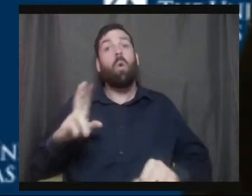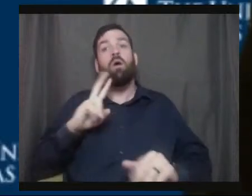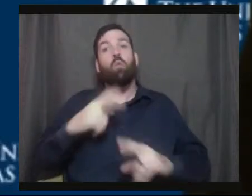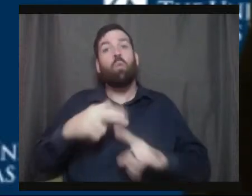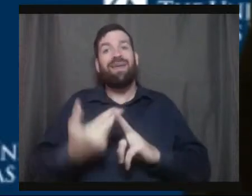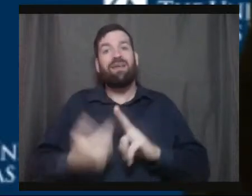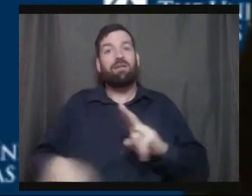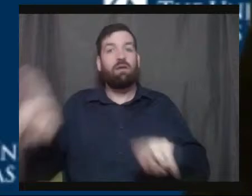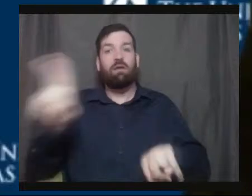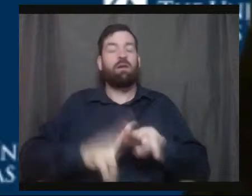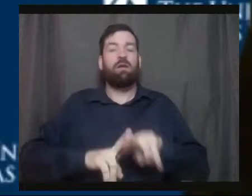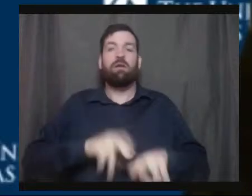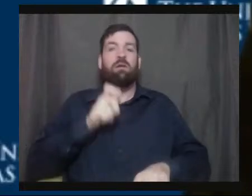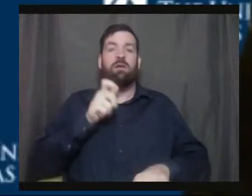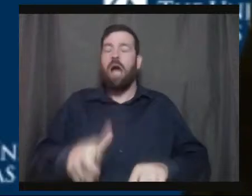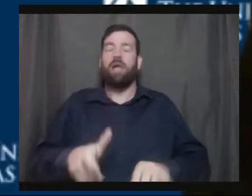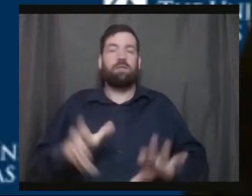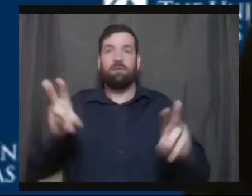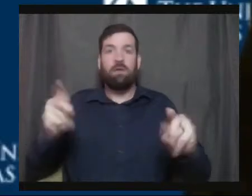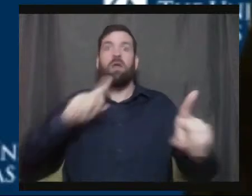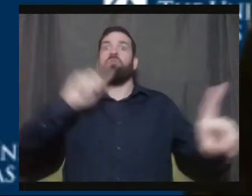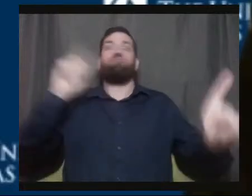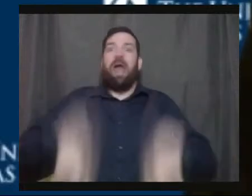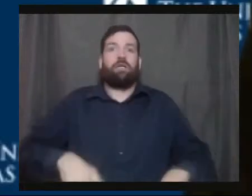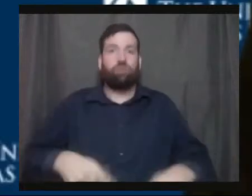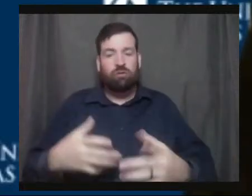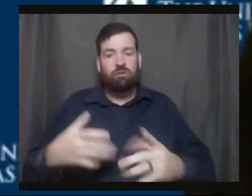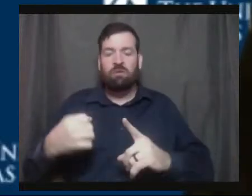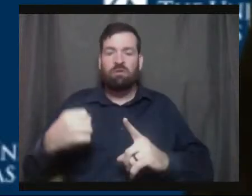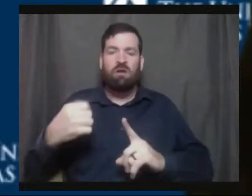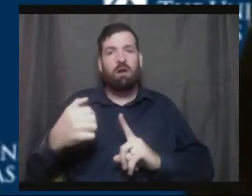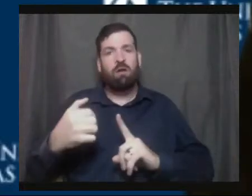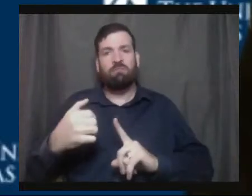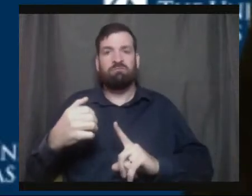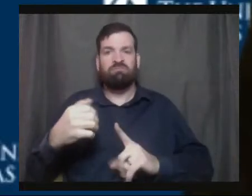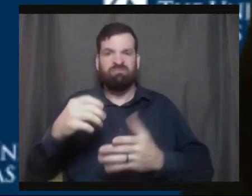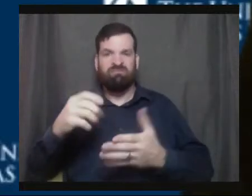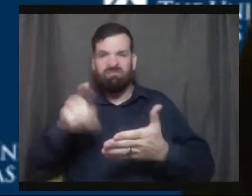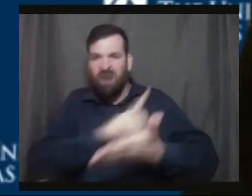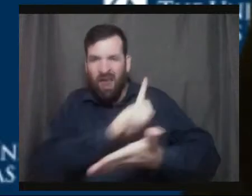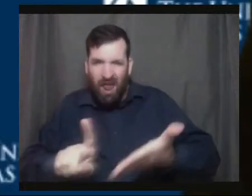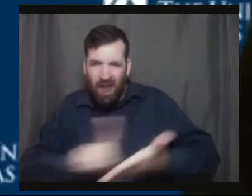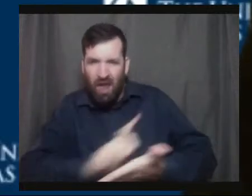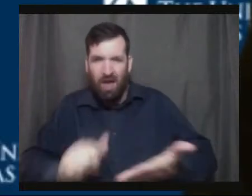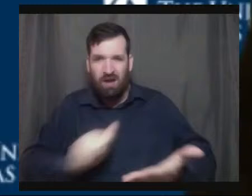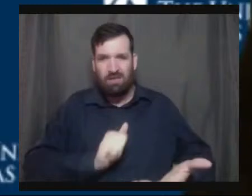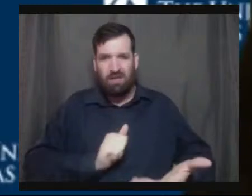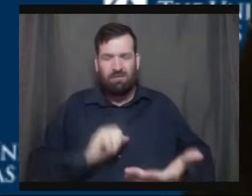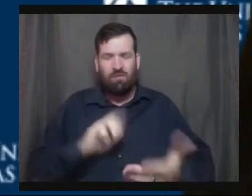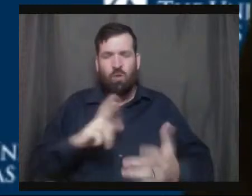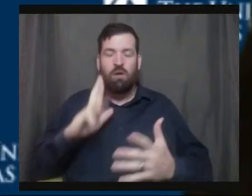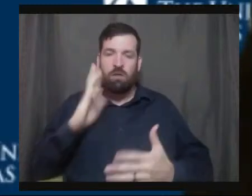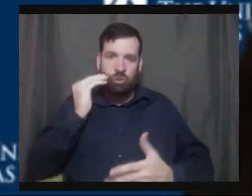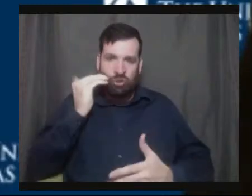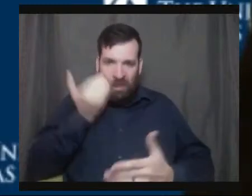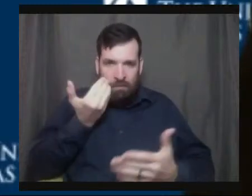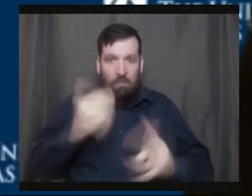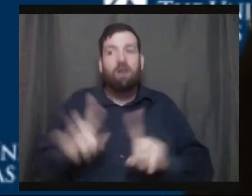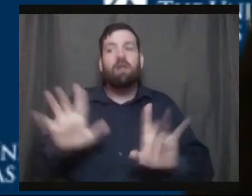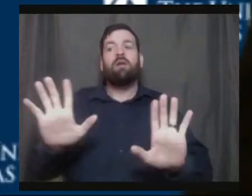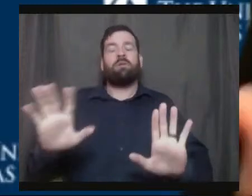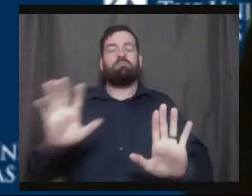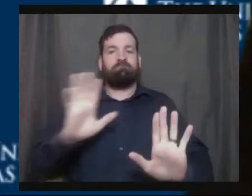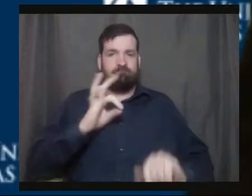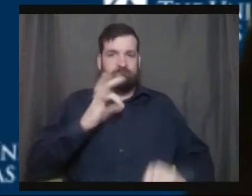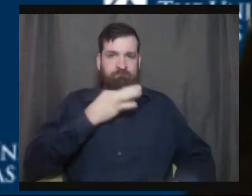to our knee-jerk reaction, which would be beating ourselves up or being shameful that had happened, but really more being curious and using that